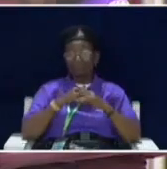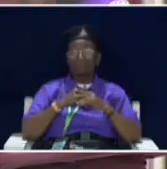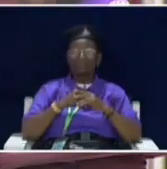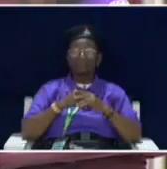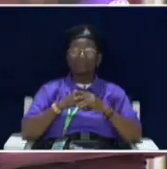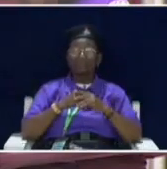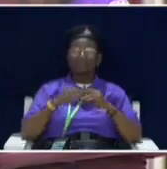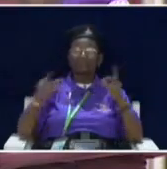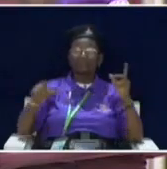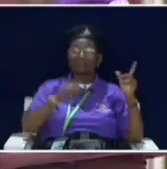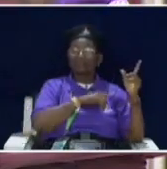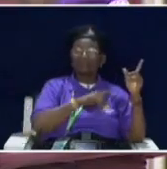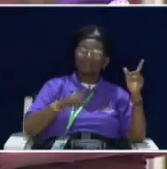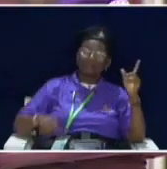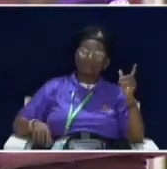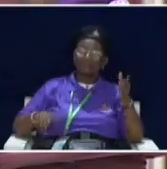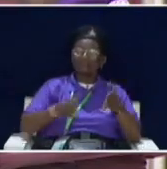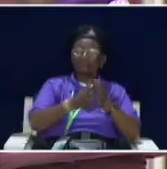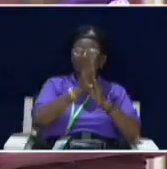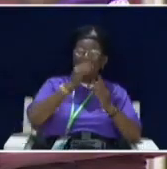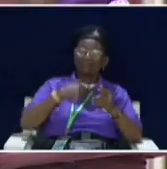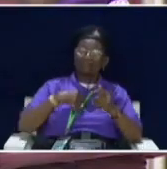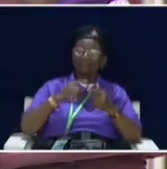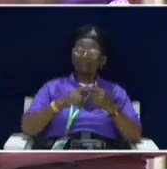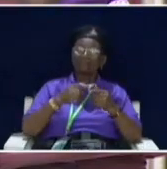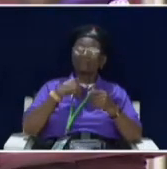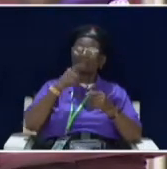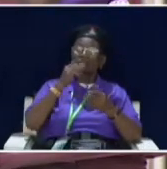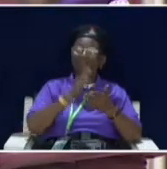Hello, I'm Mr. Tell somebody. You have